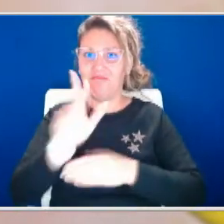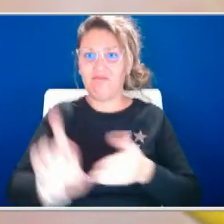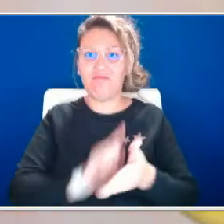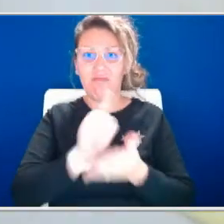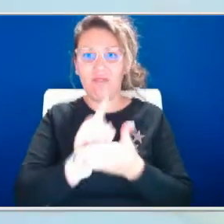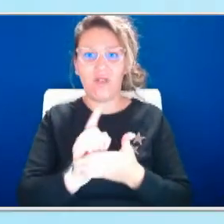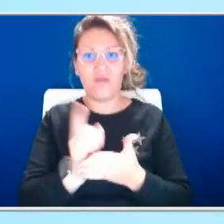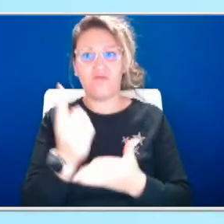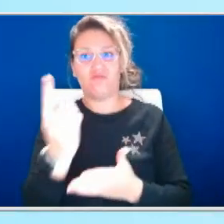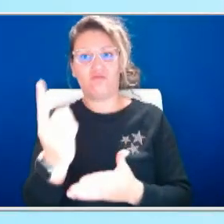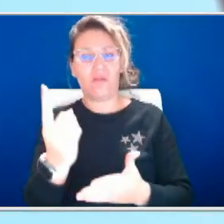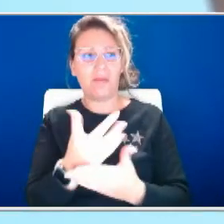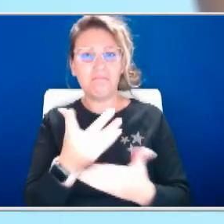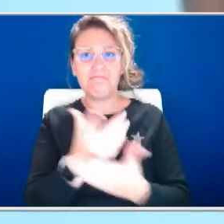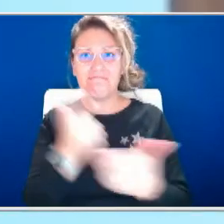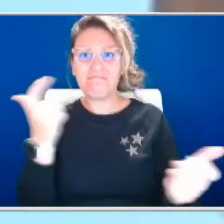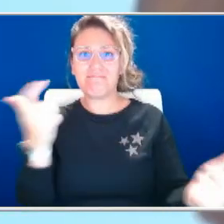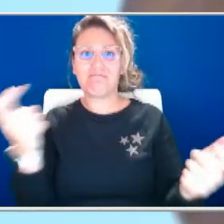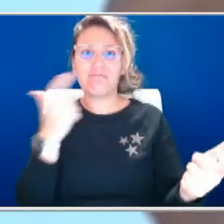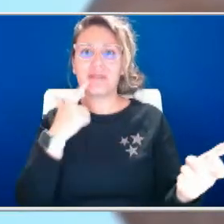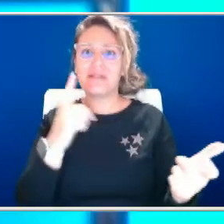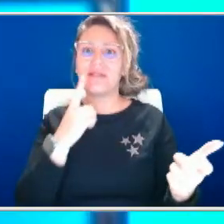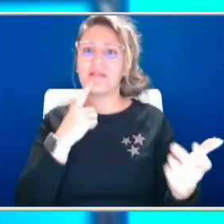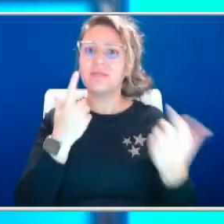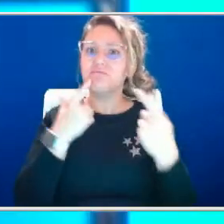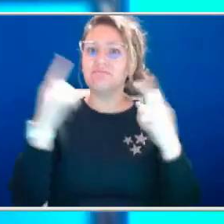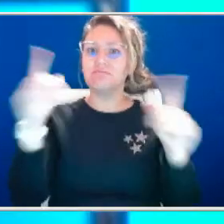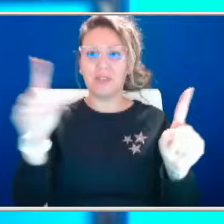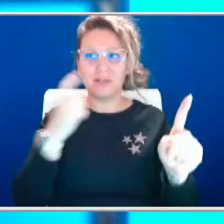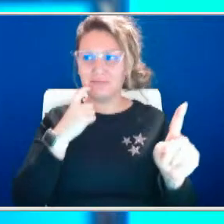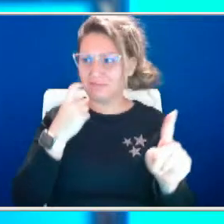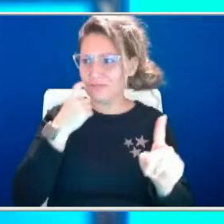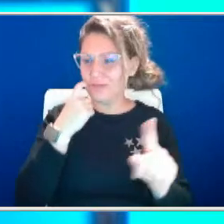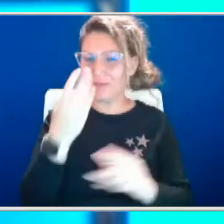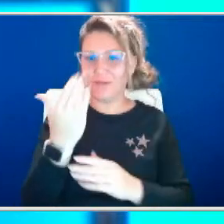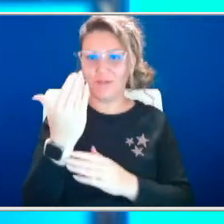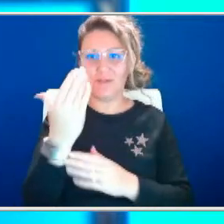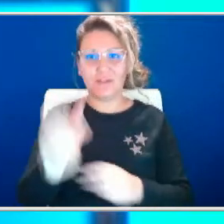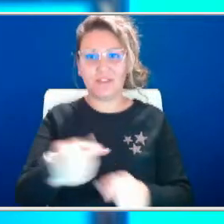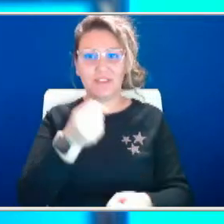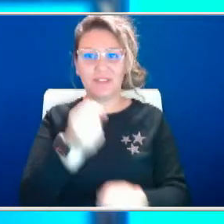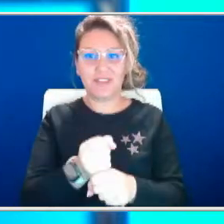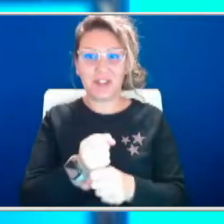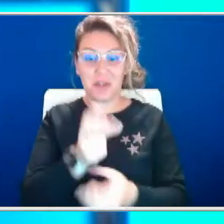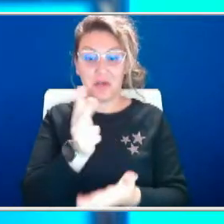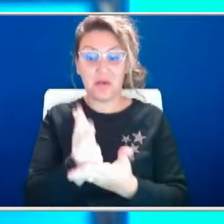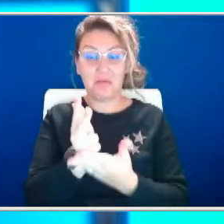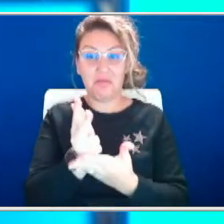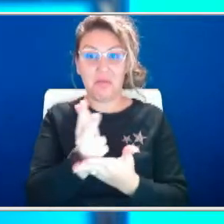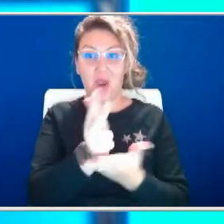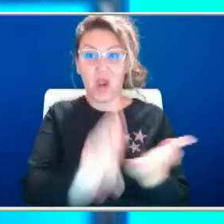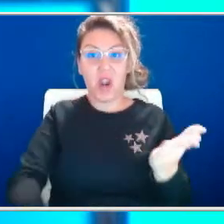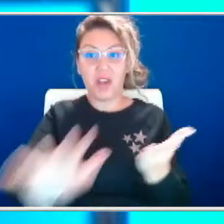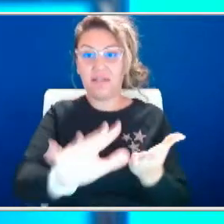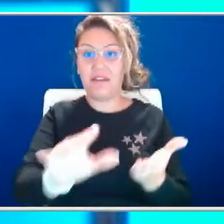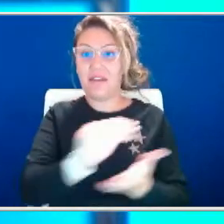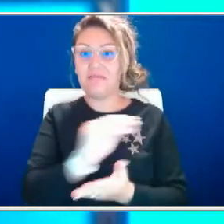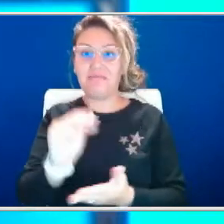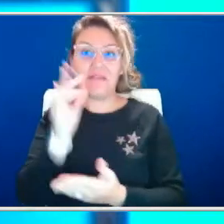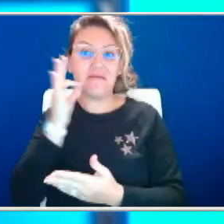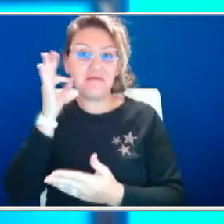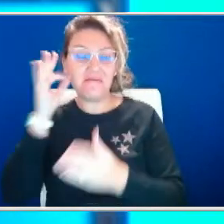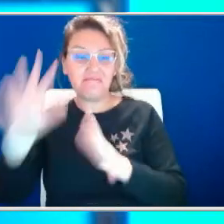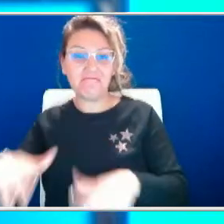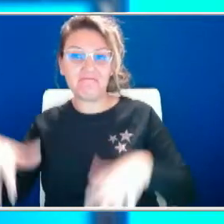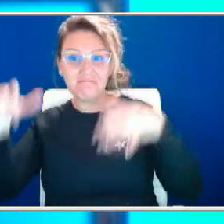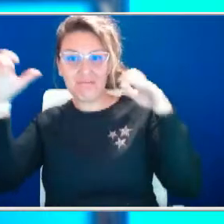in chronic back pain treatment in the last 15 years. Plus, the parking lot between Arrowhead and Kauffman Stadium will soon turn into a black tie